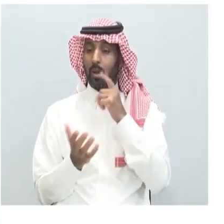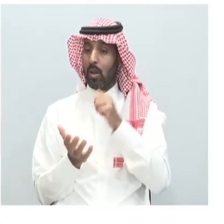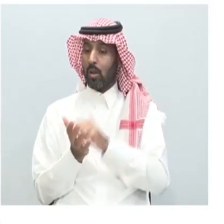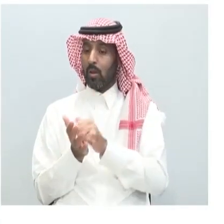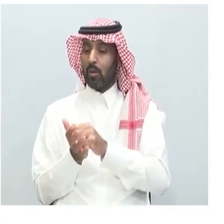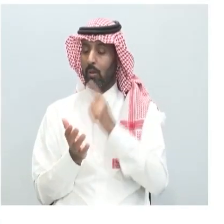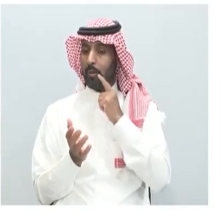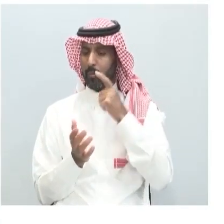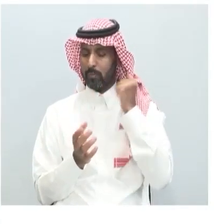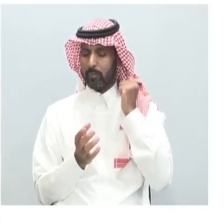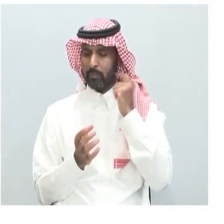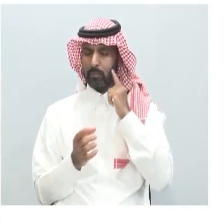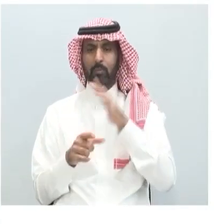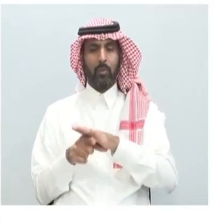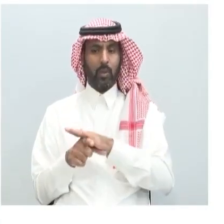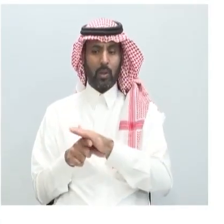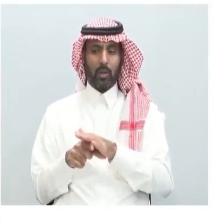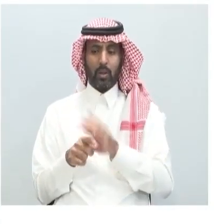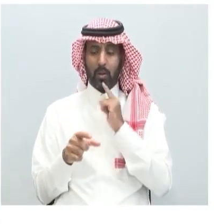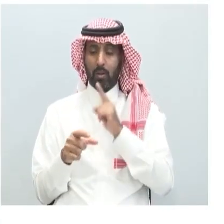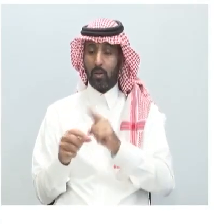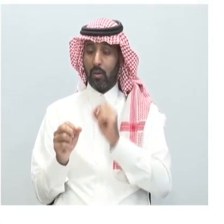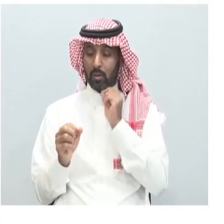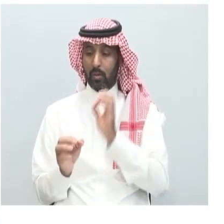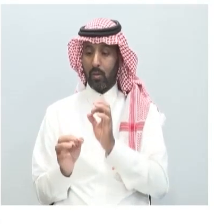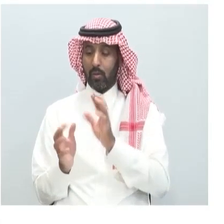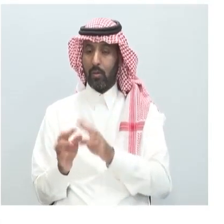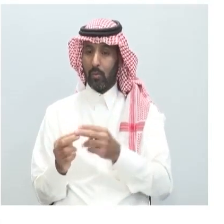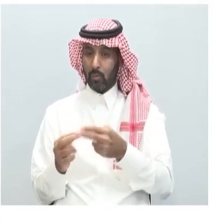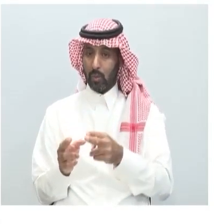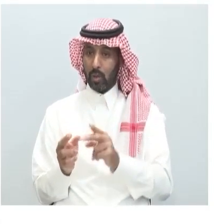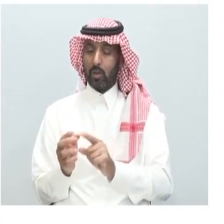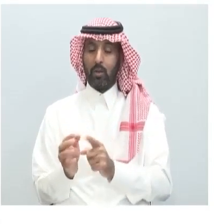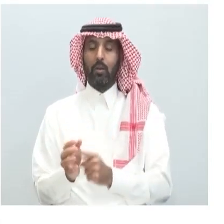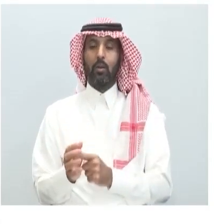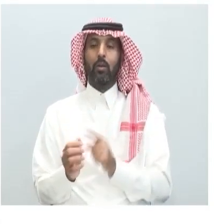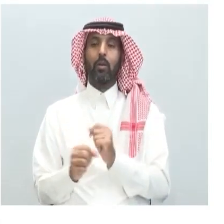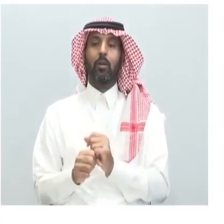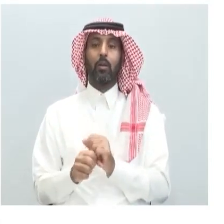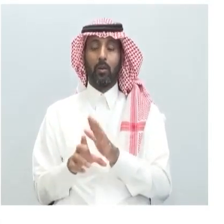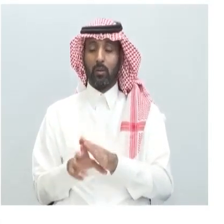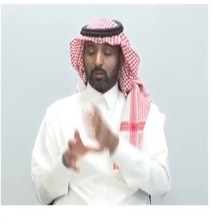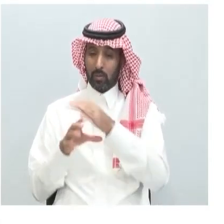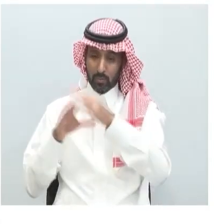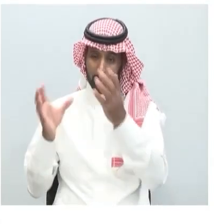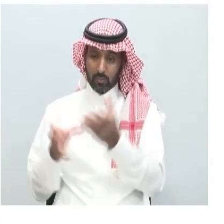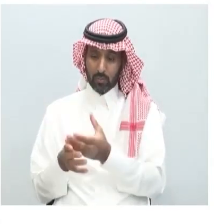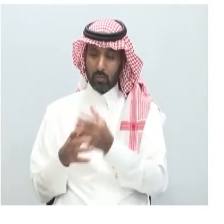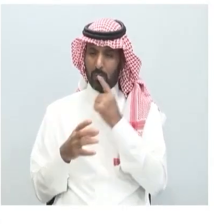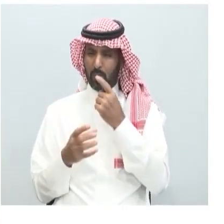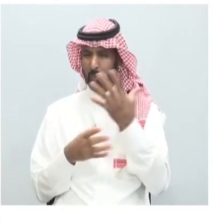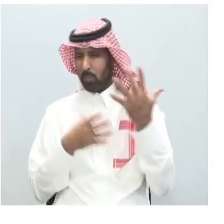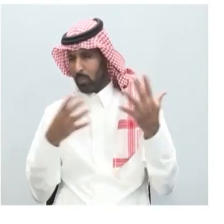one starts from, or home is the comfiest place to be. Home is the shelter from all sorts of